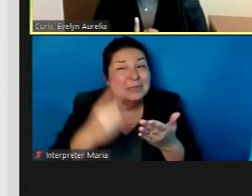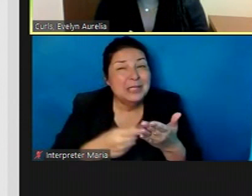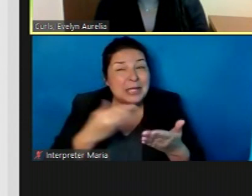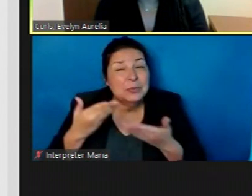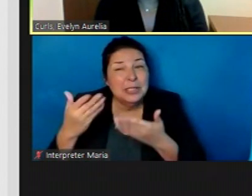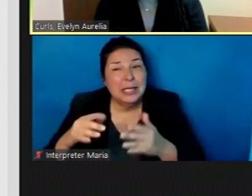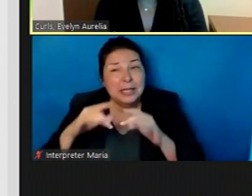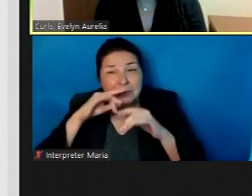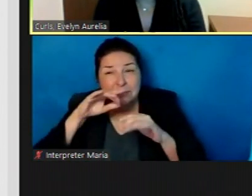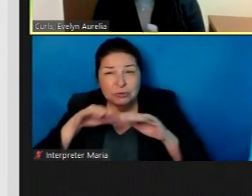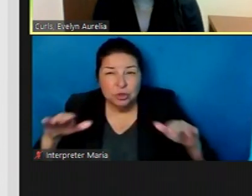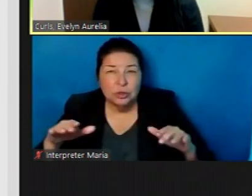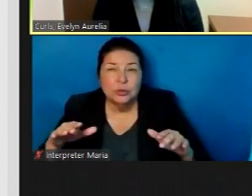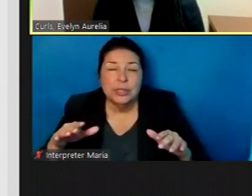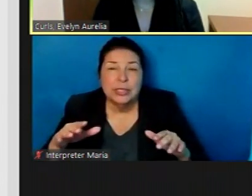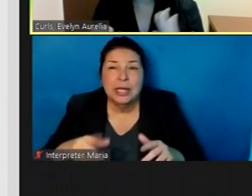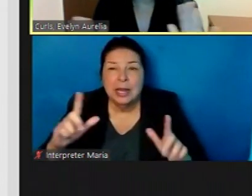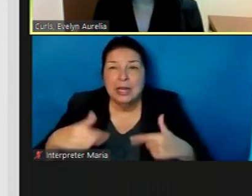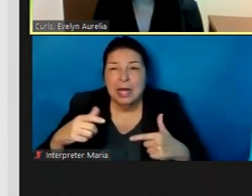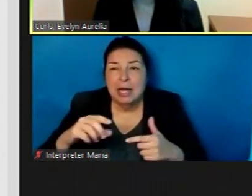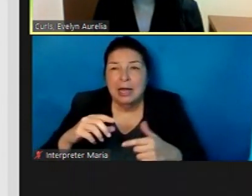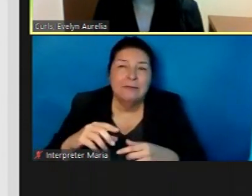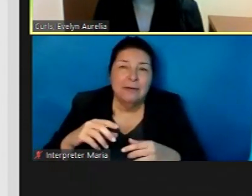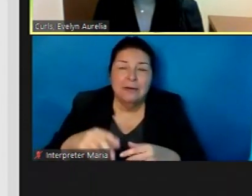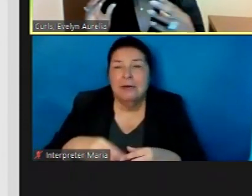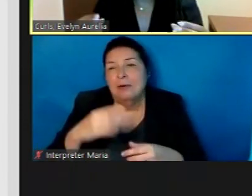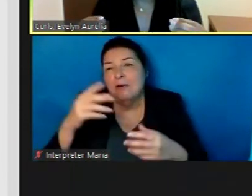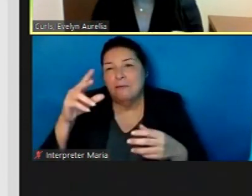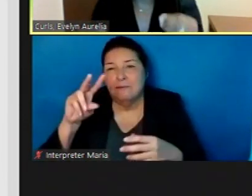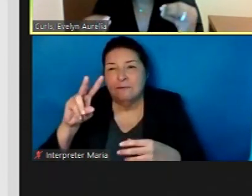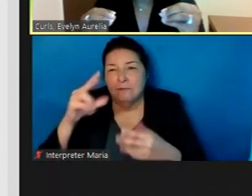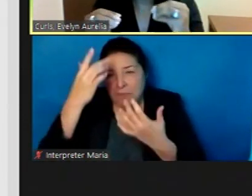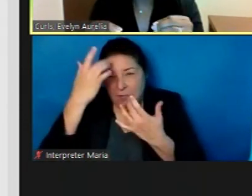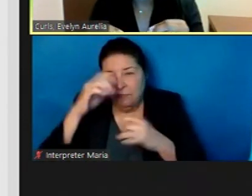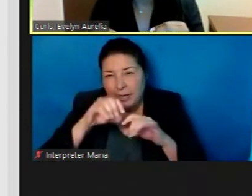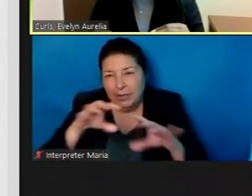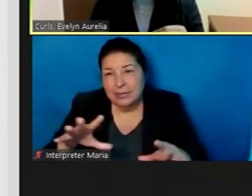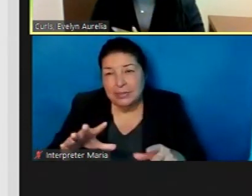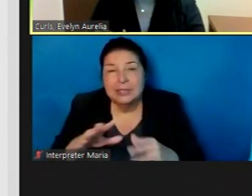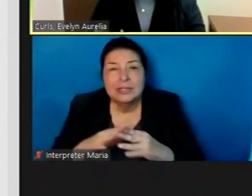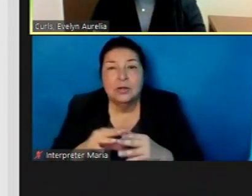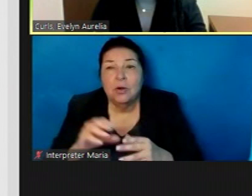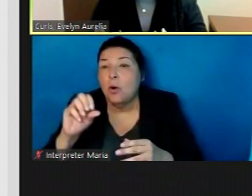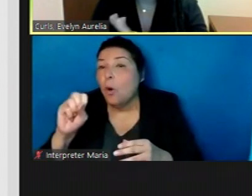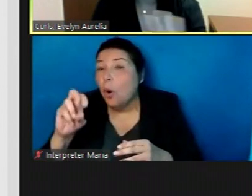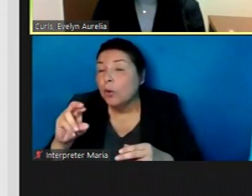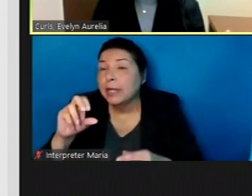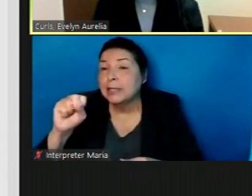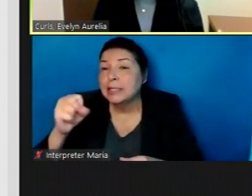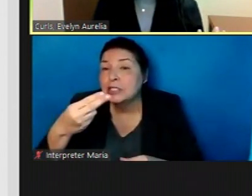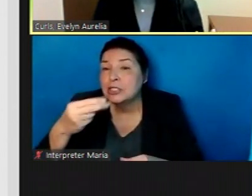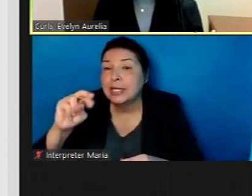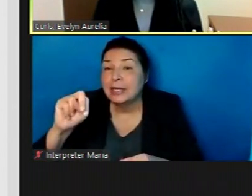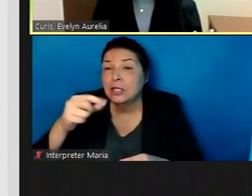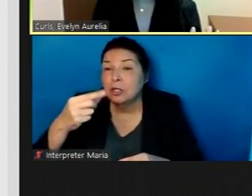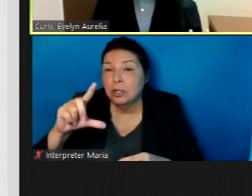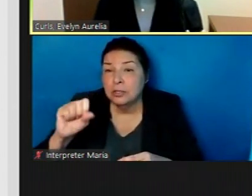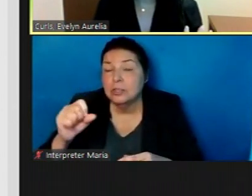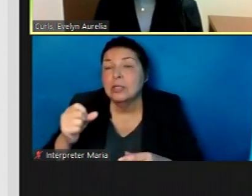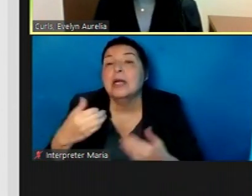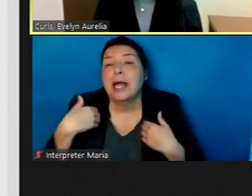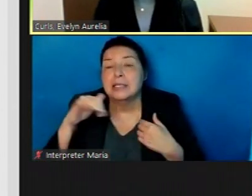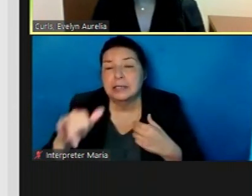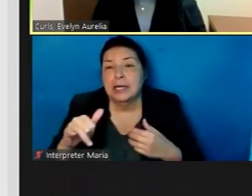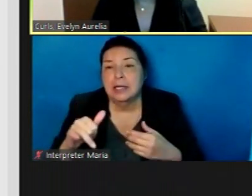or MMR or shingles vaccine. Those are all live viruses that have part of the virus inside. That's not what the COVID-19